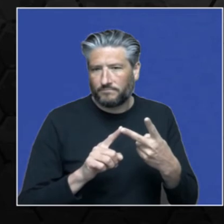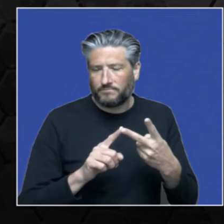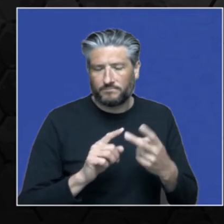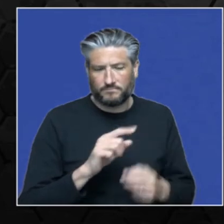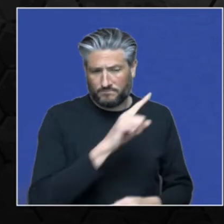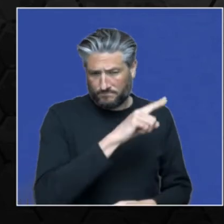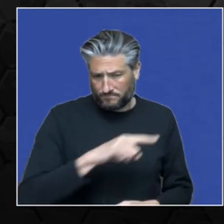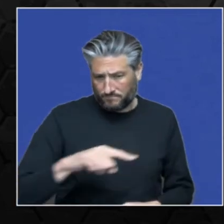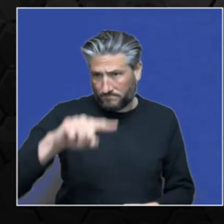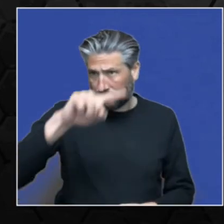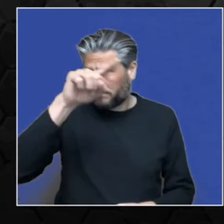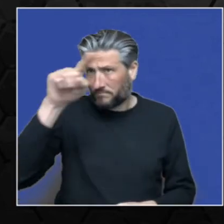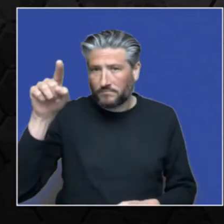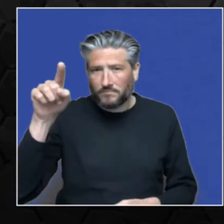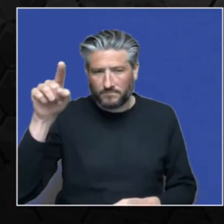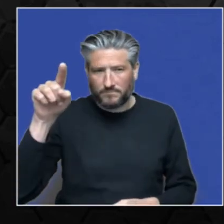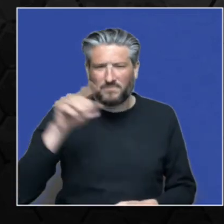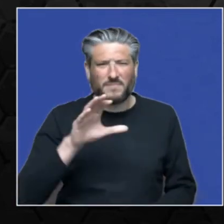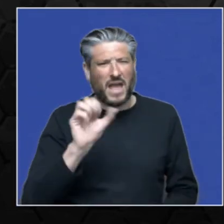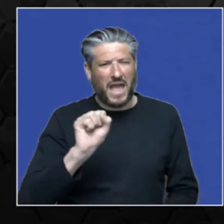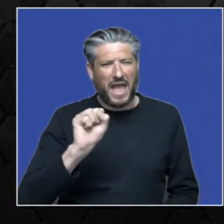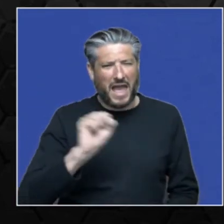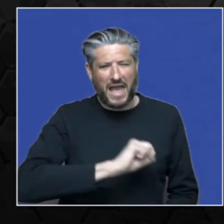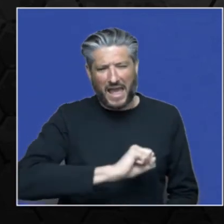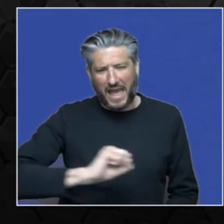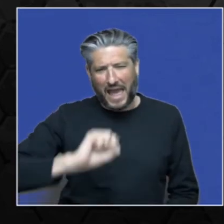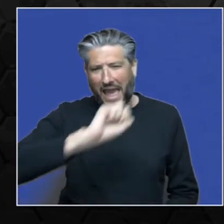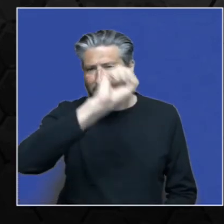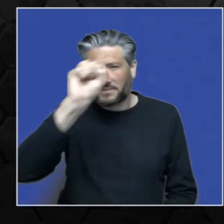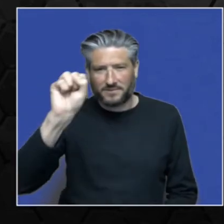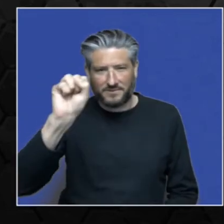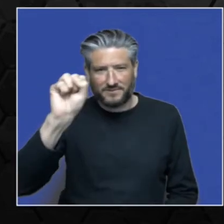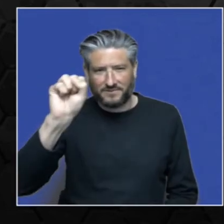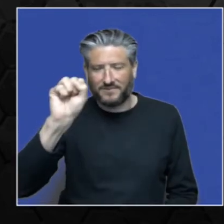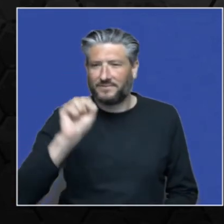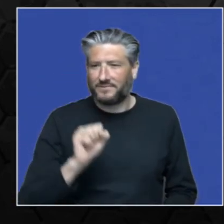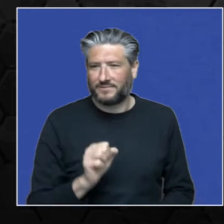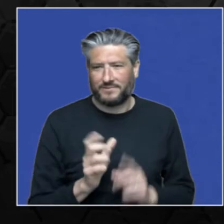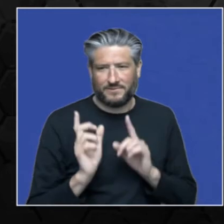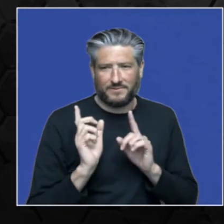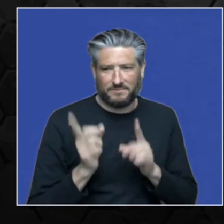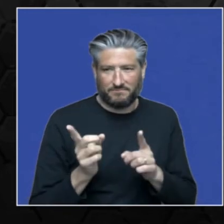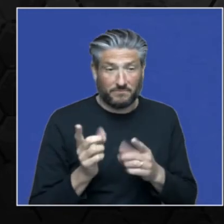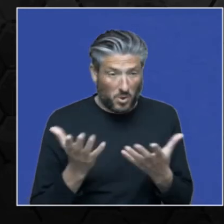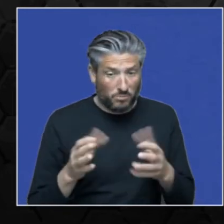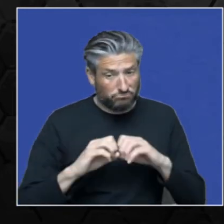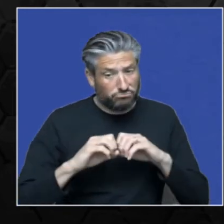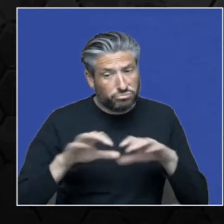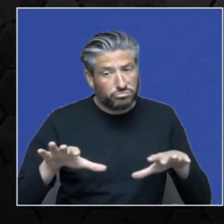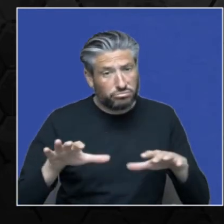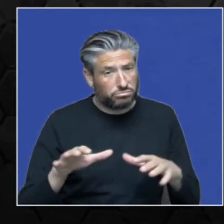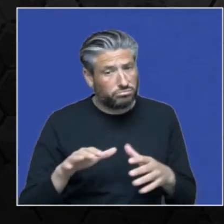to the data. Logistic regression is another popular type of regression analysis.